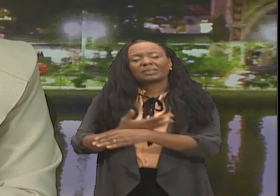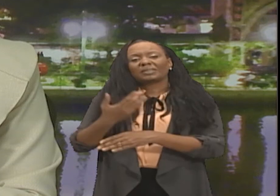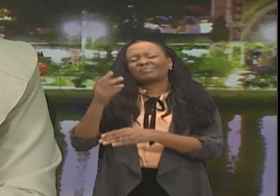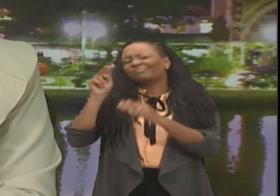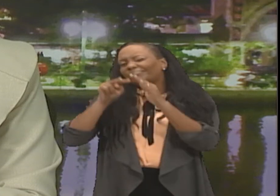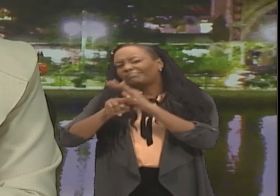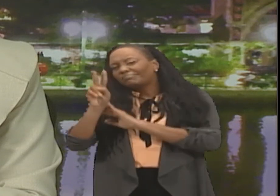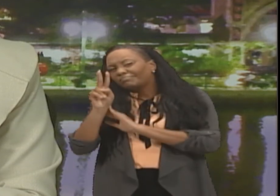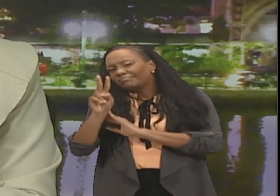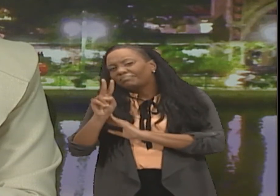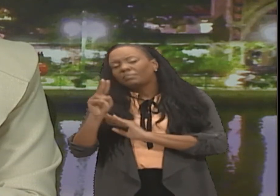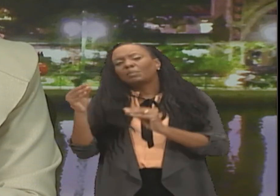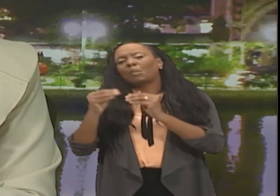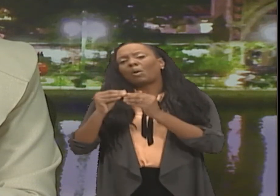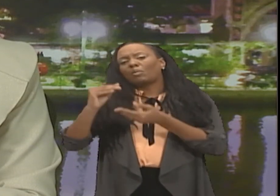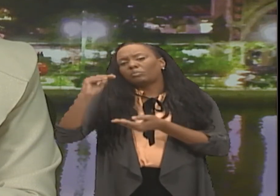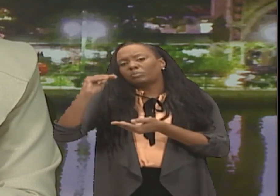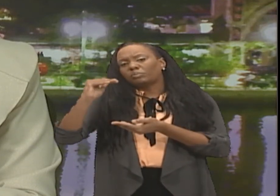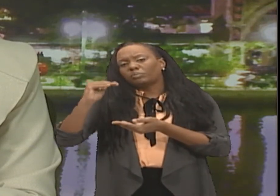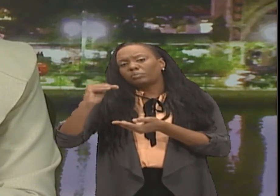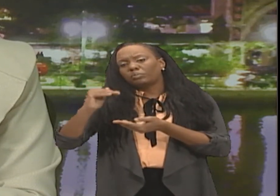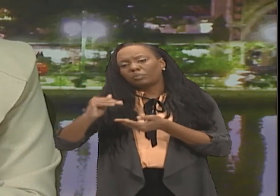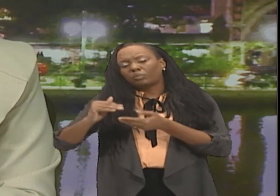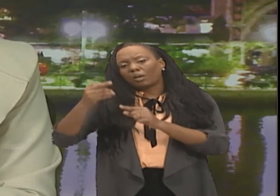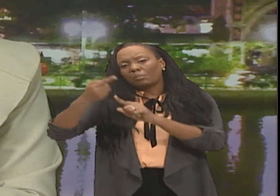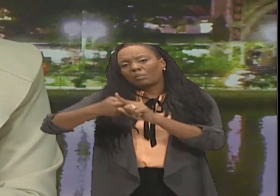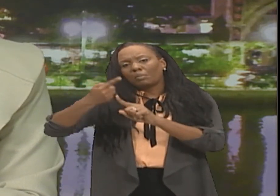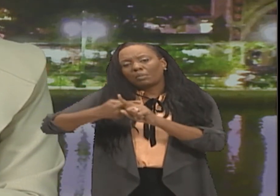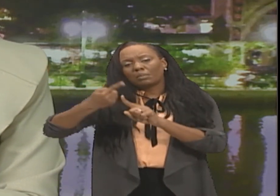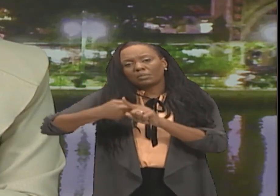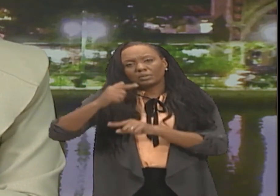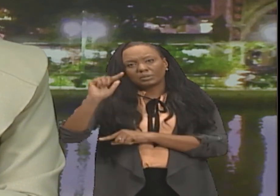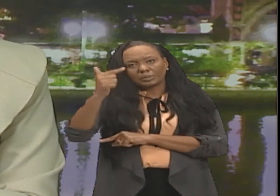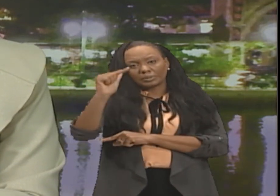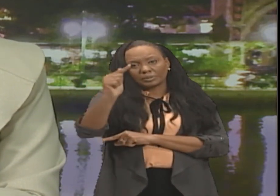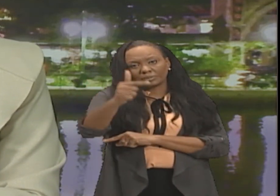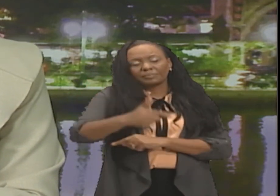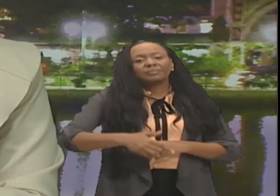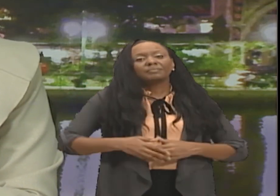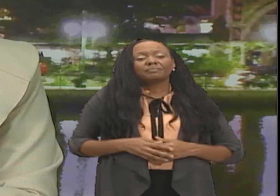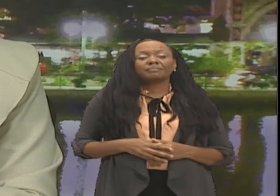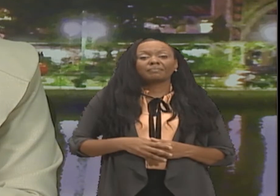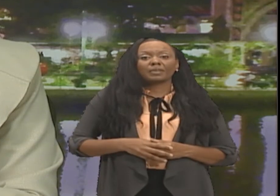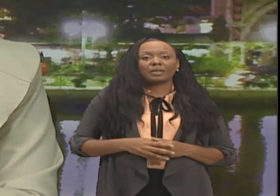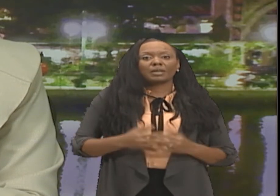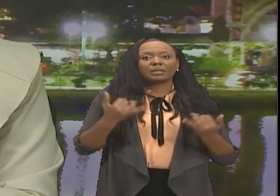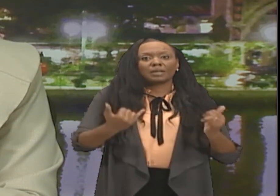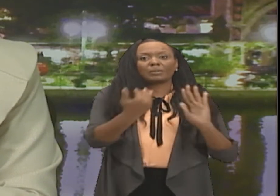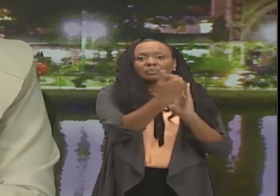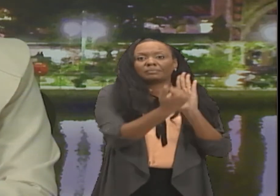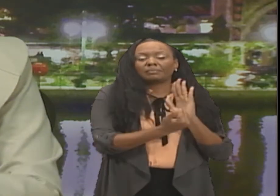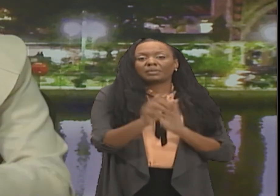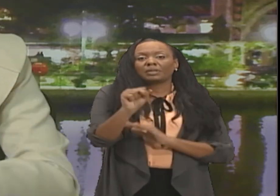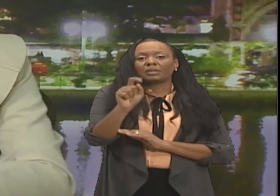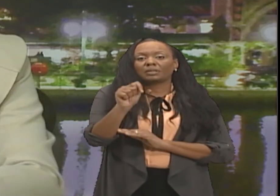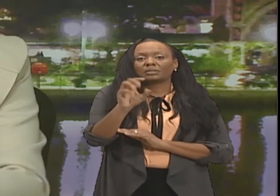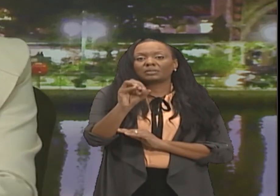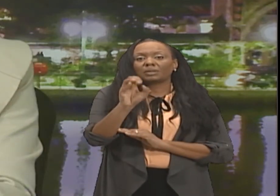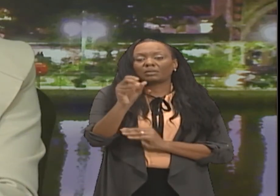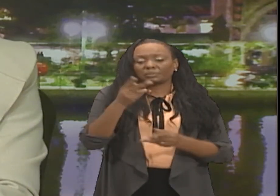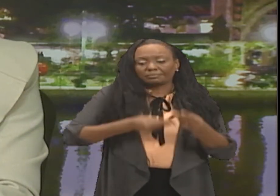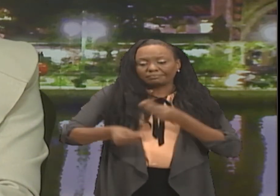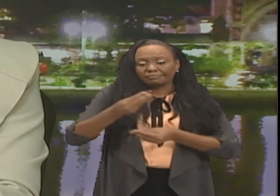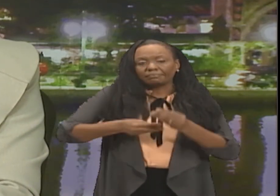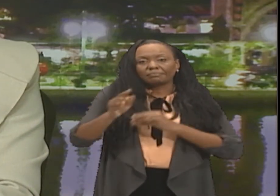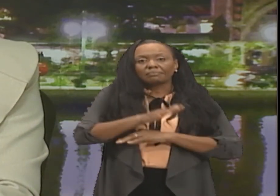he anticipated that there would be further reductions in the coming months. Well, let's take a look now at how stocks traded on